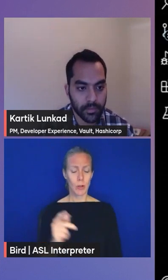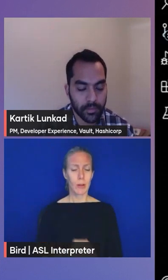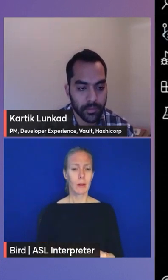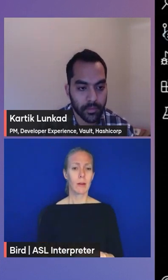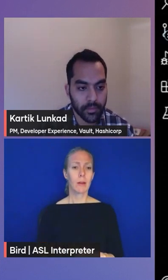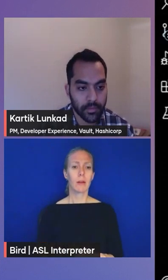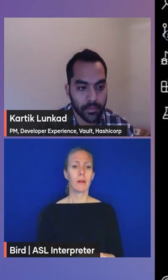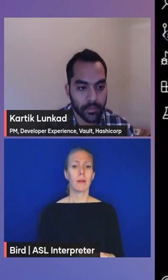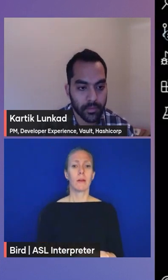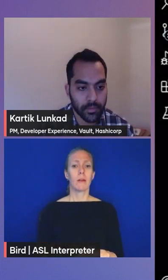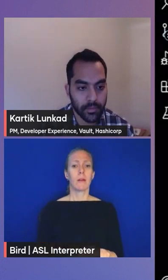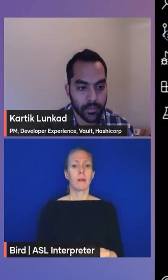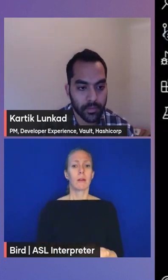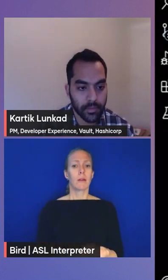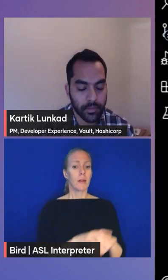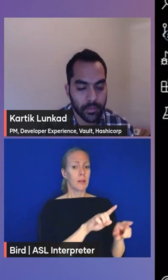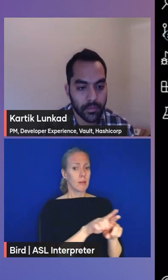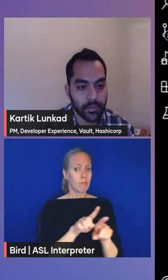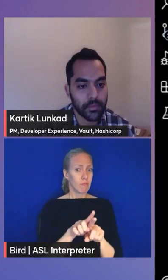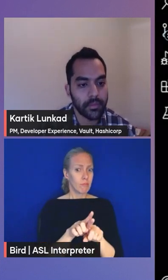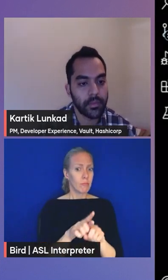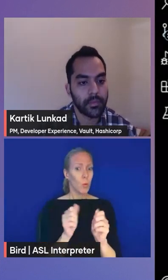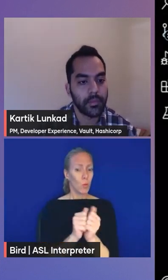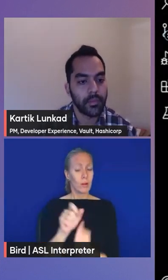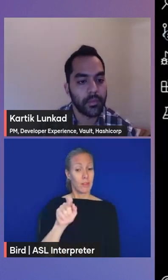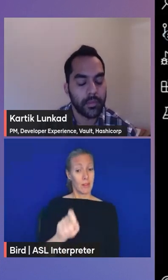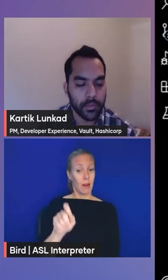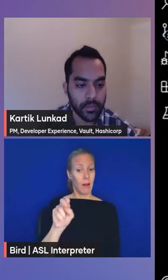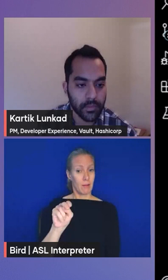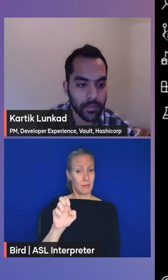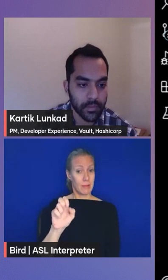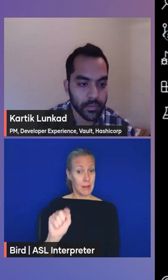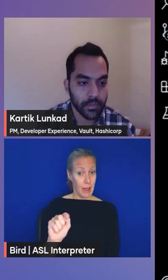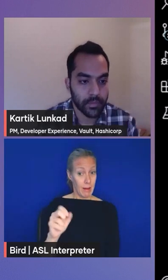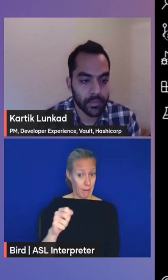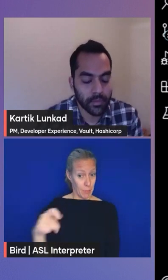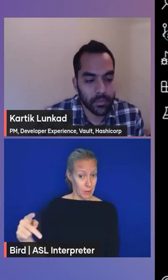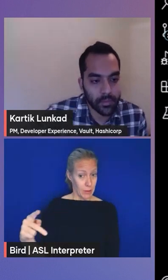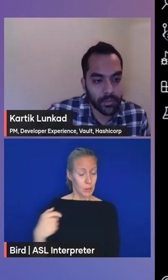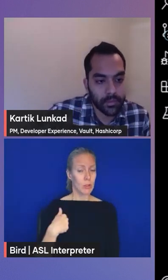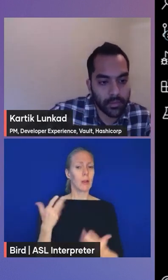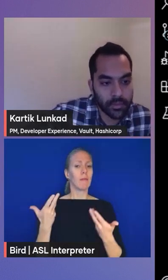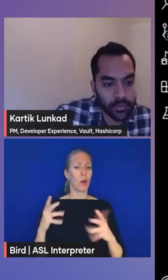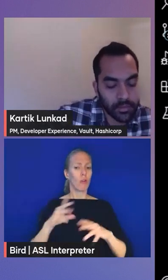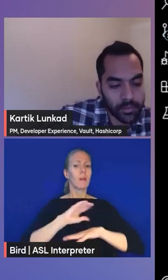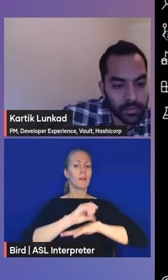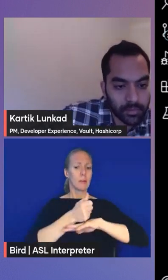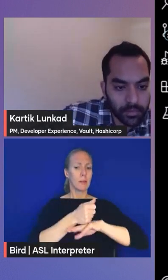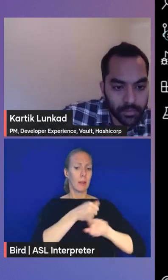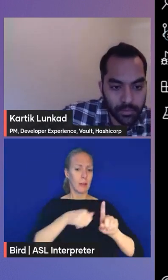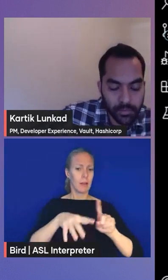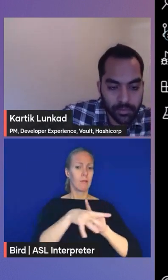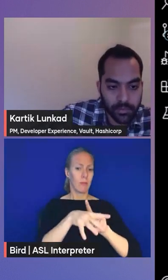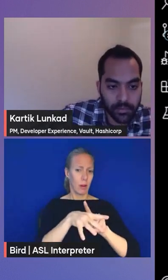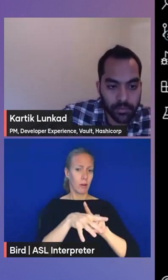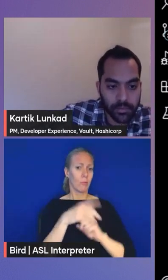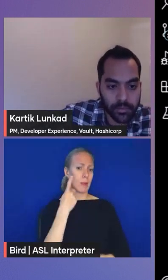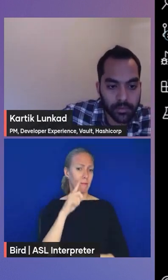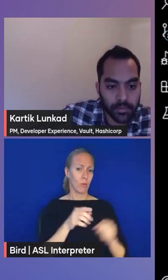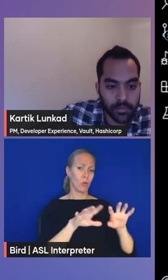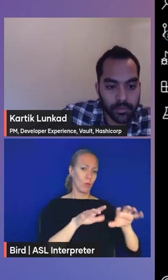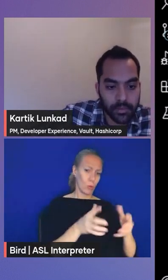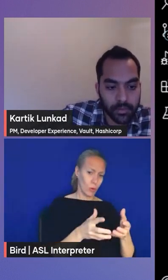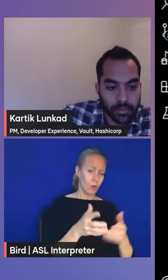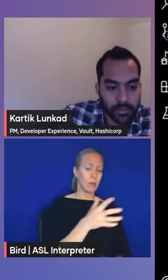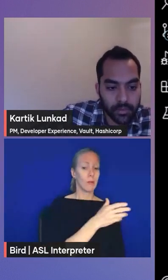And as it was with the .NET application, I have already set the environment variable for Vault, as well